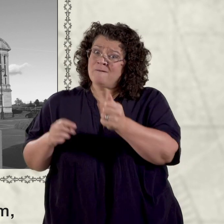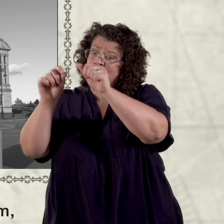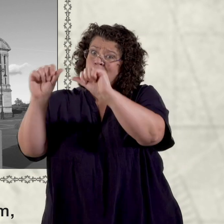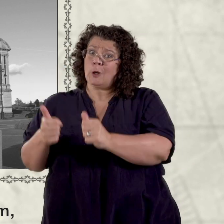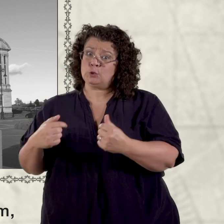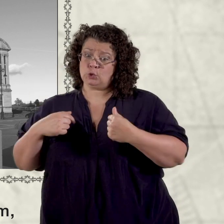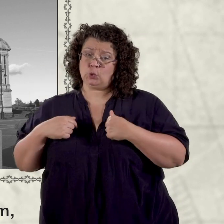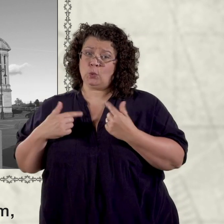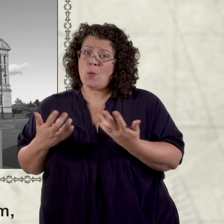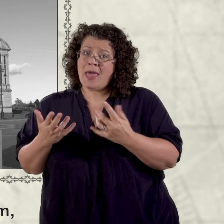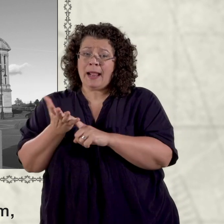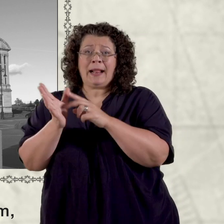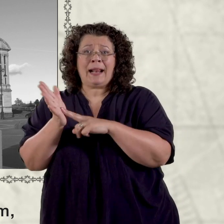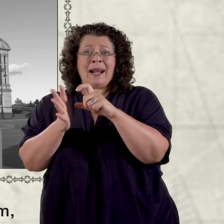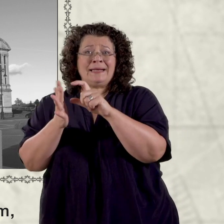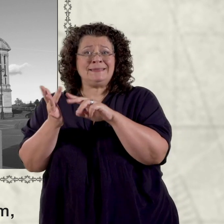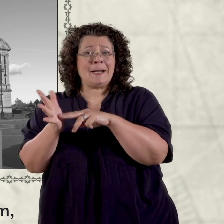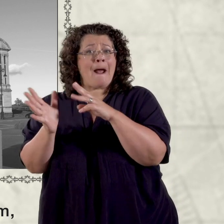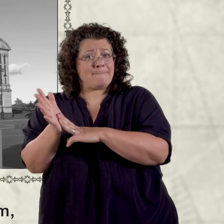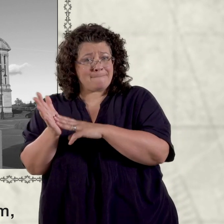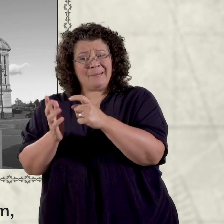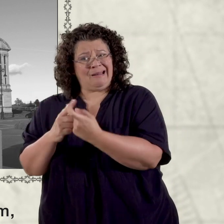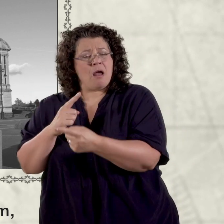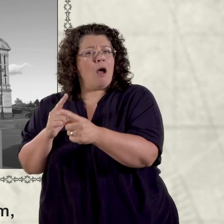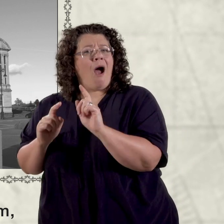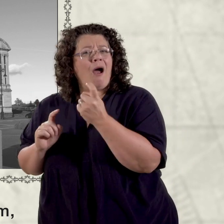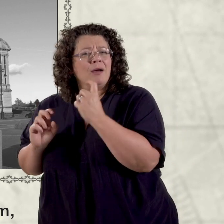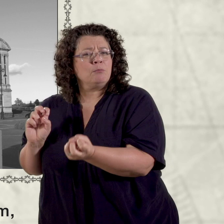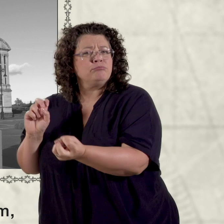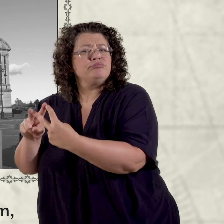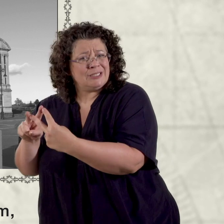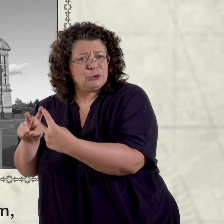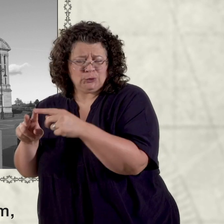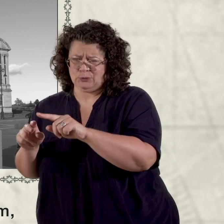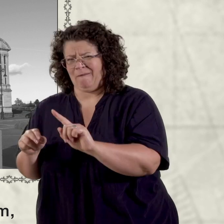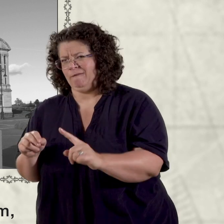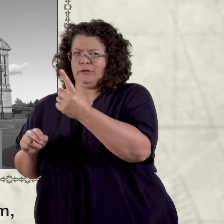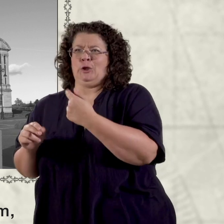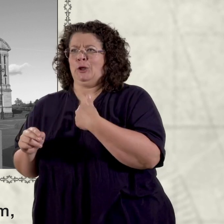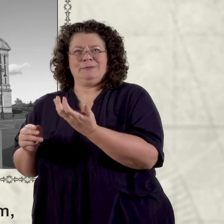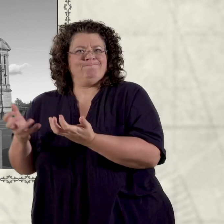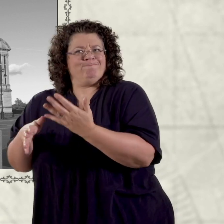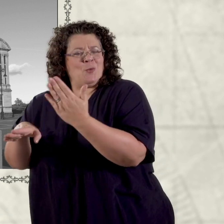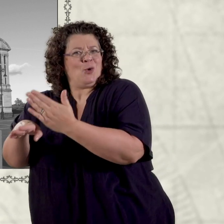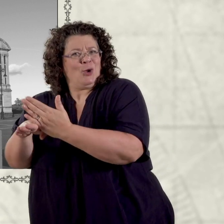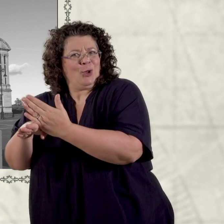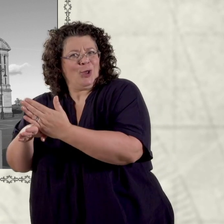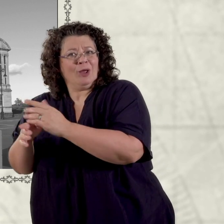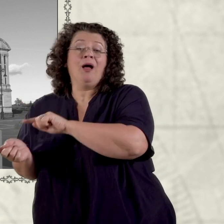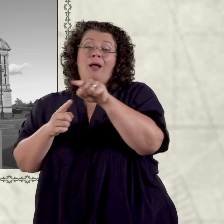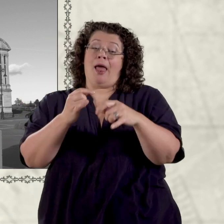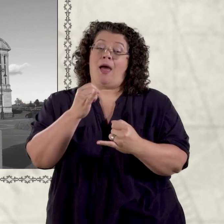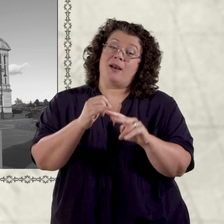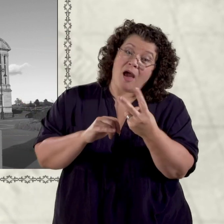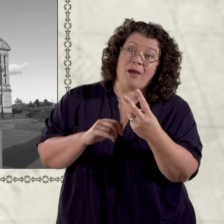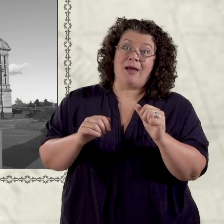of me in Llandinam, near the iron bridge, my very first venture, and another one down in